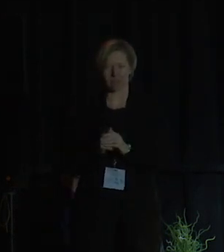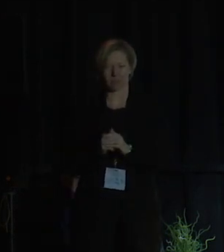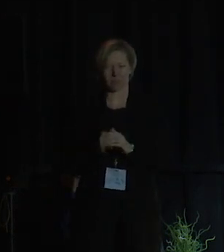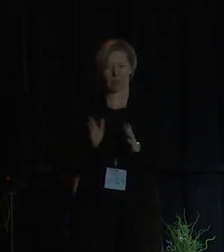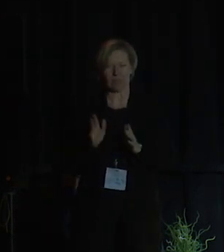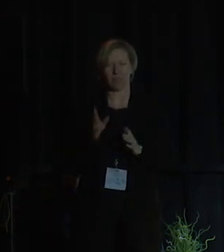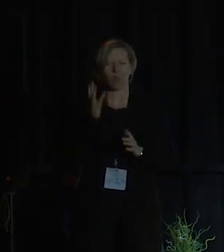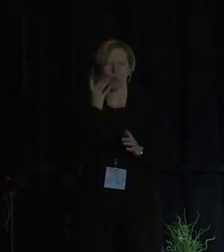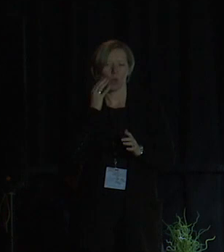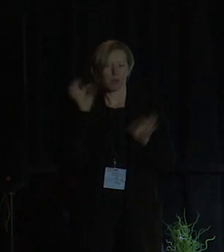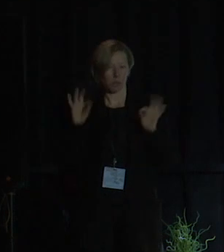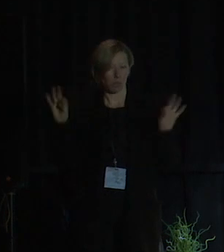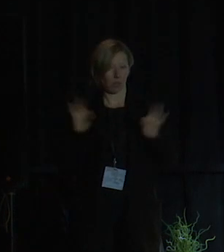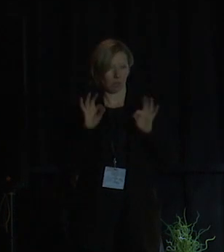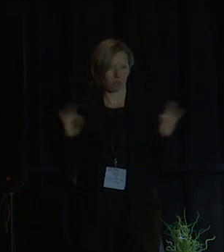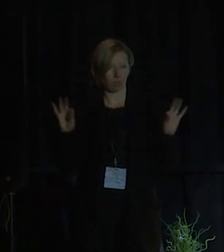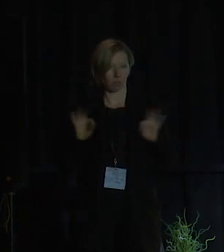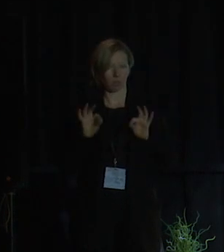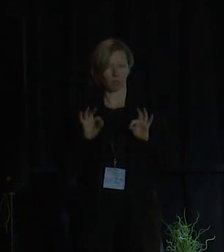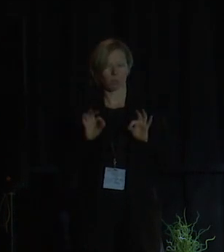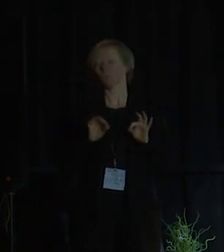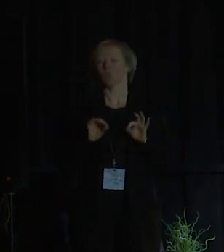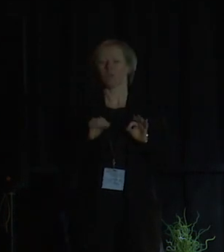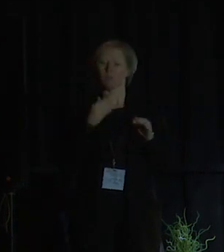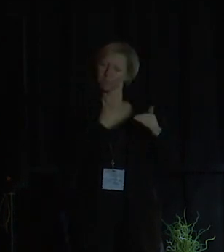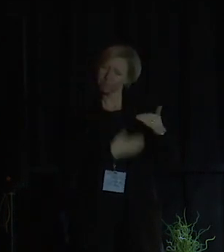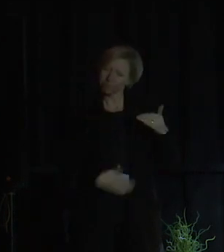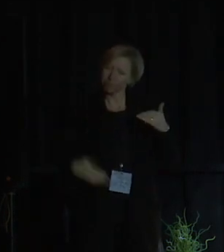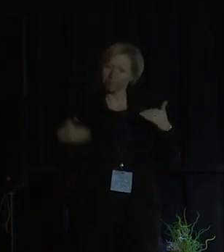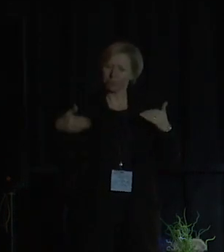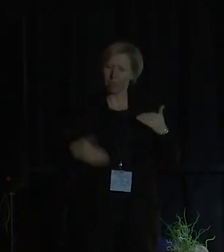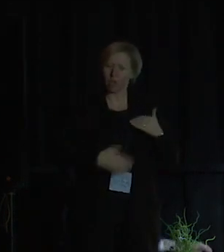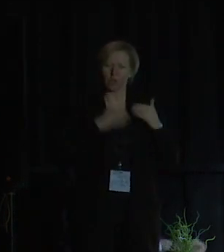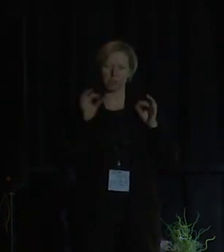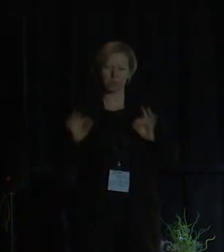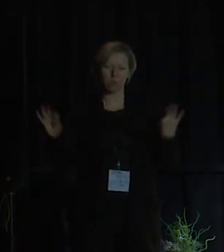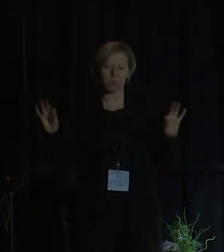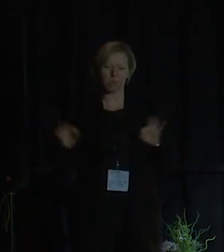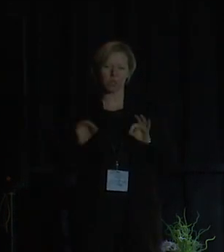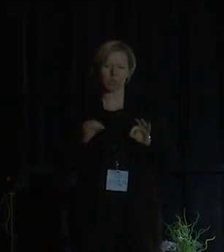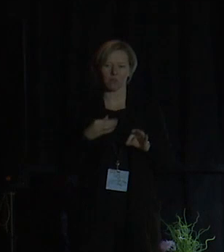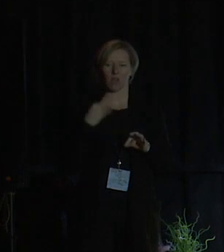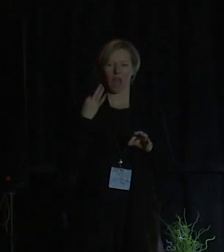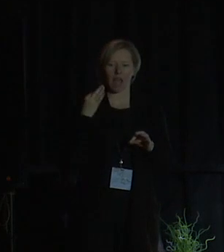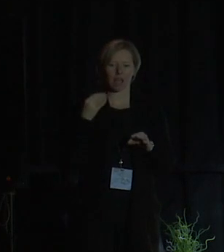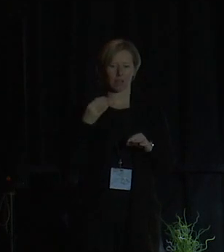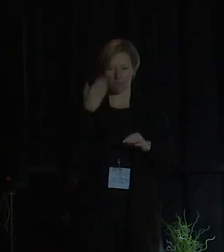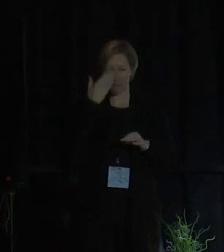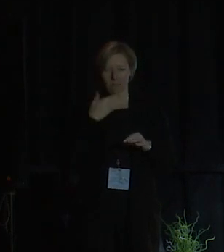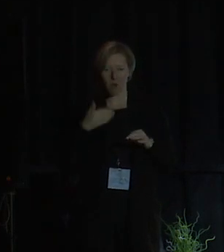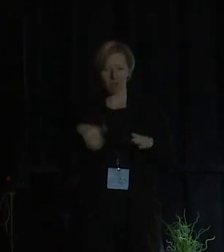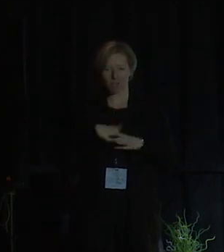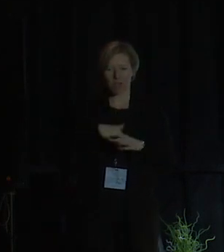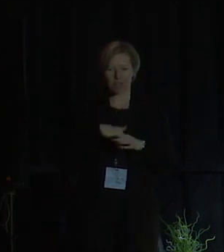But once the music starts, it's one long, continuous set with eight players interacting with crowds across several